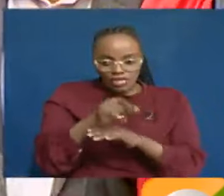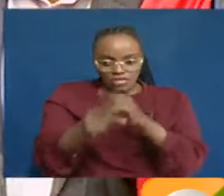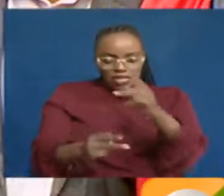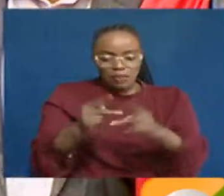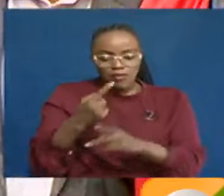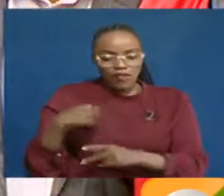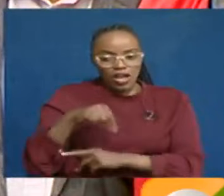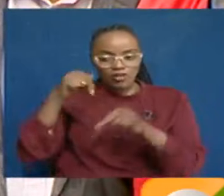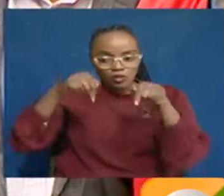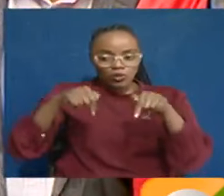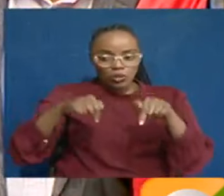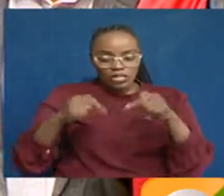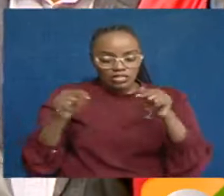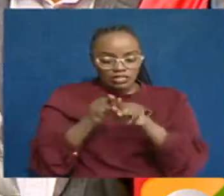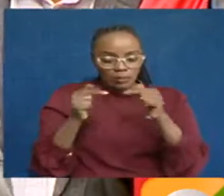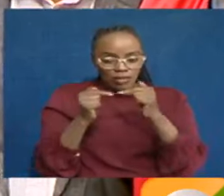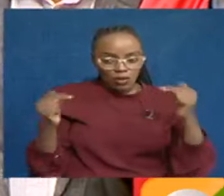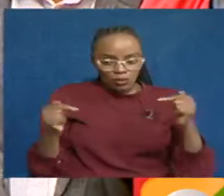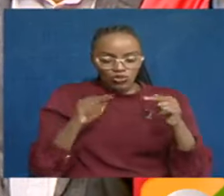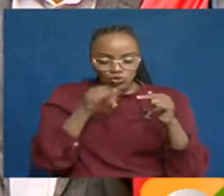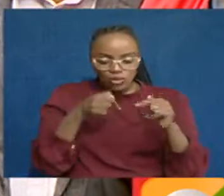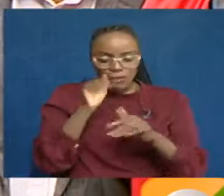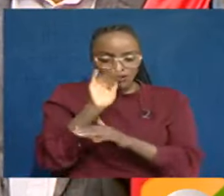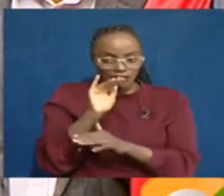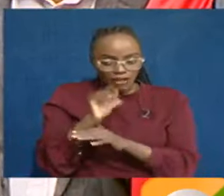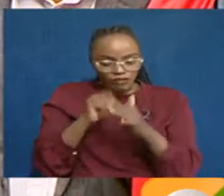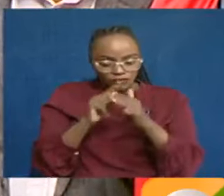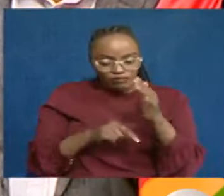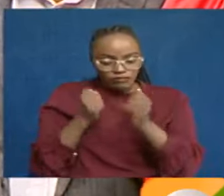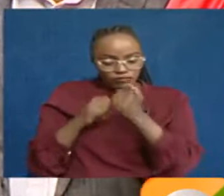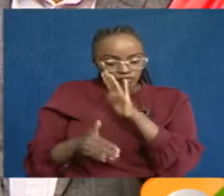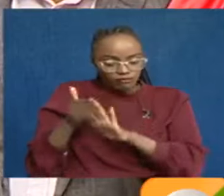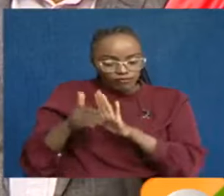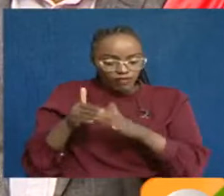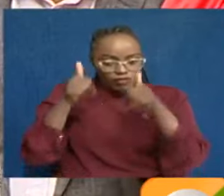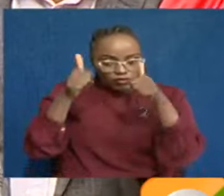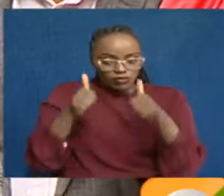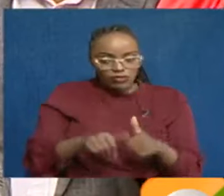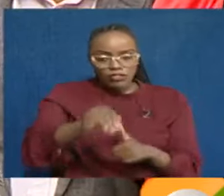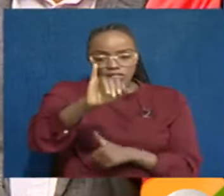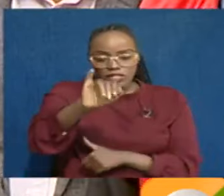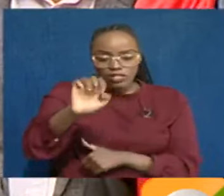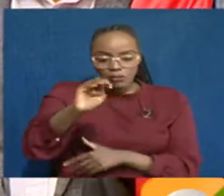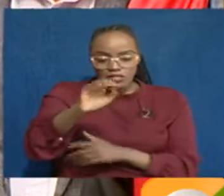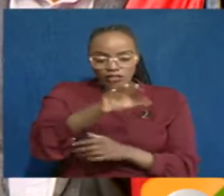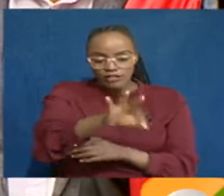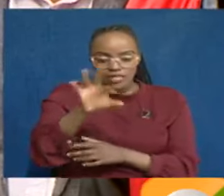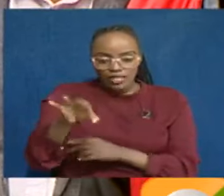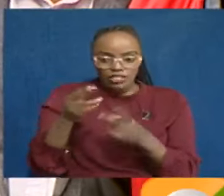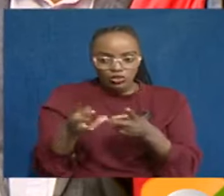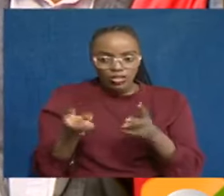we are here today as the opposition to demand immediate gazettement of the IEBC selection